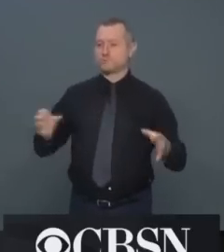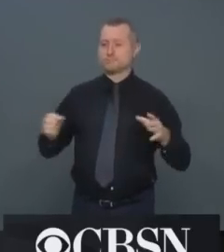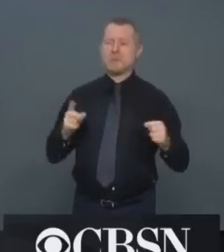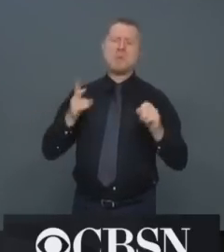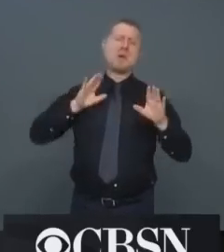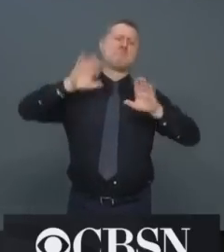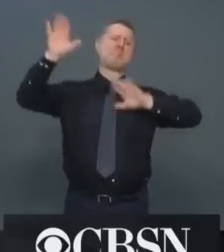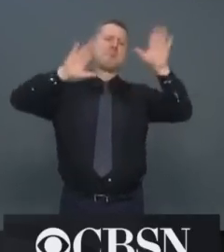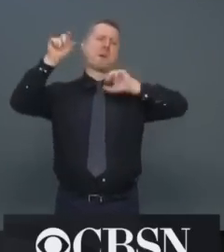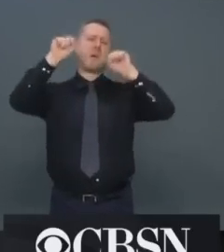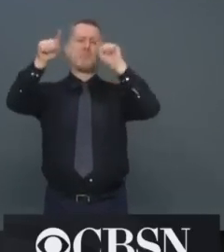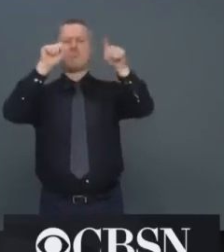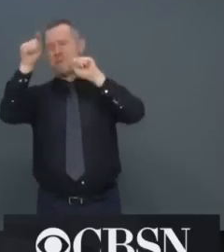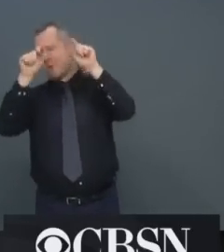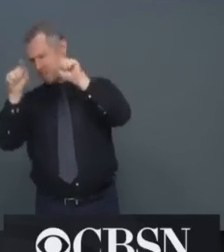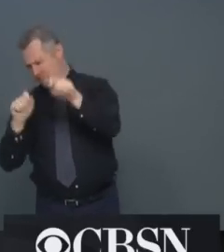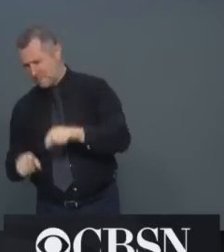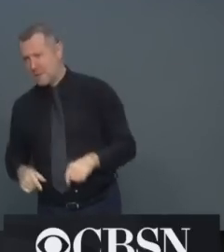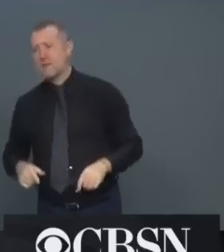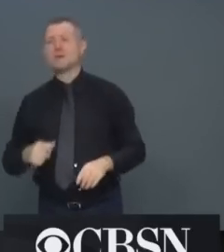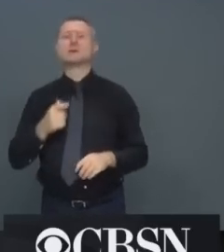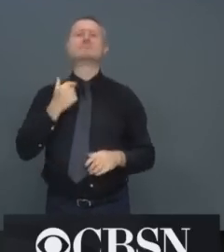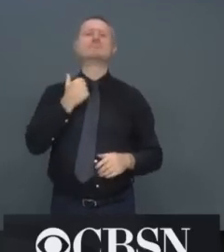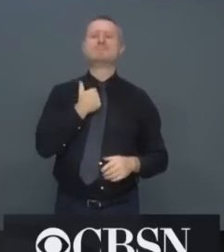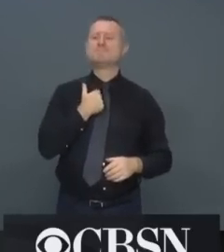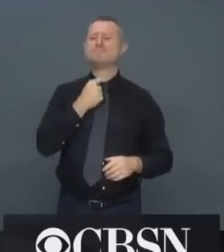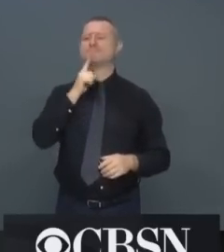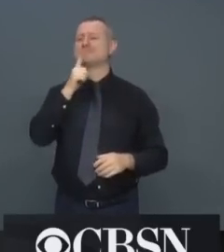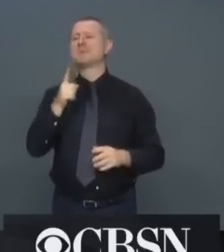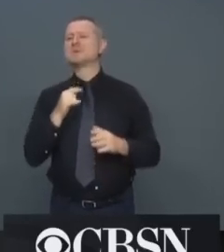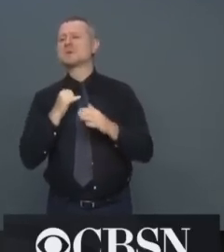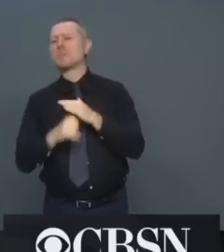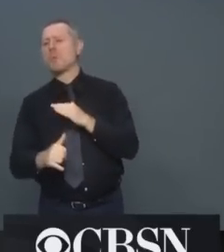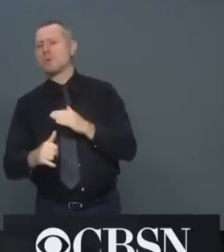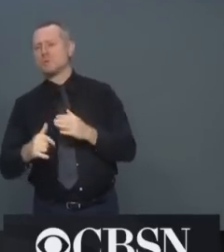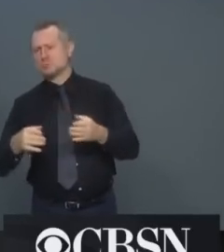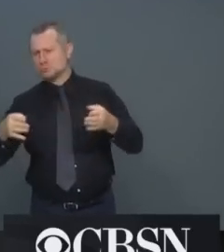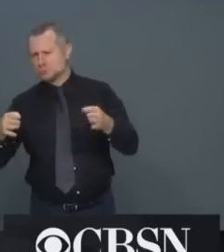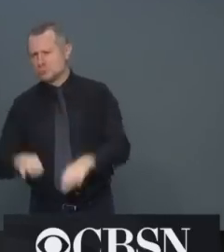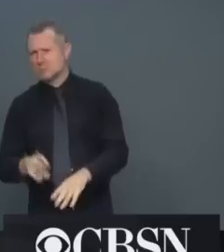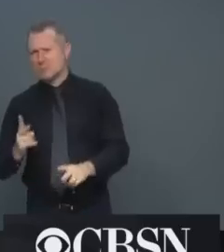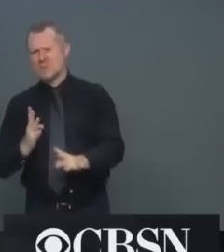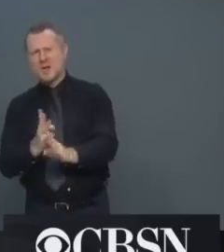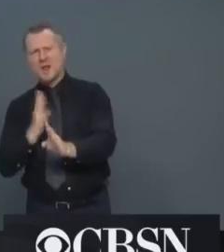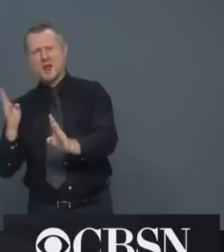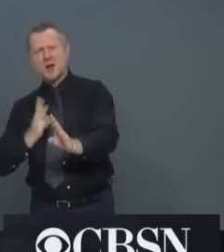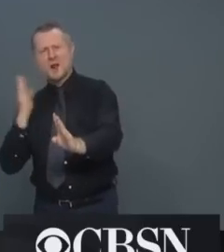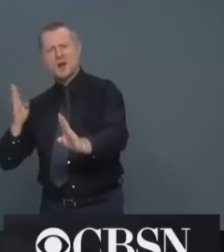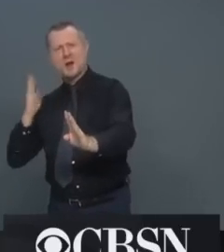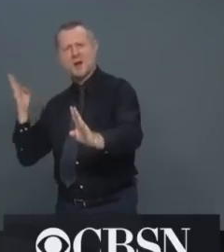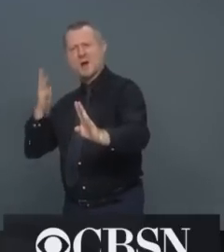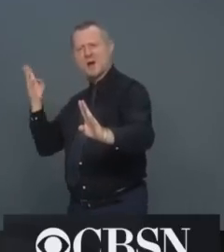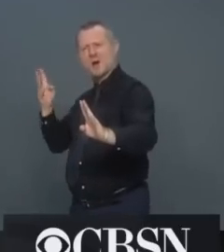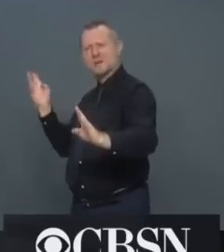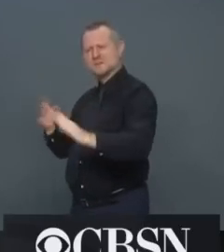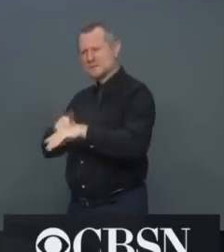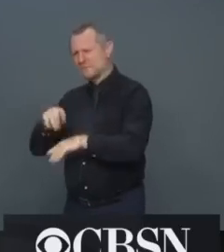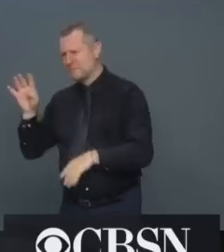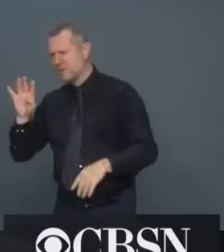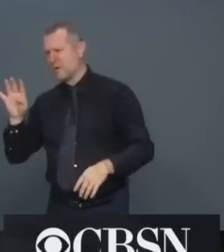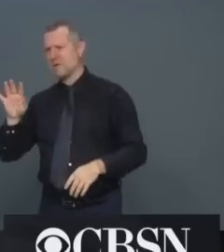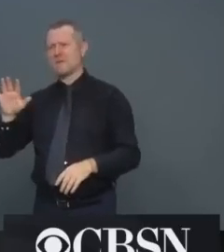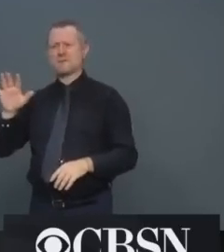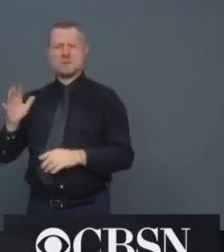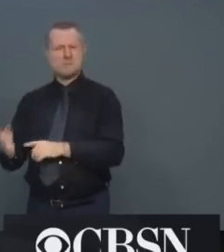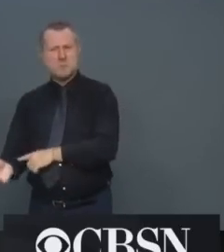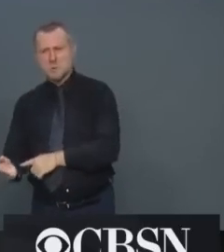reporting last week on the ongoing subway shutdown. You have lines of people outside of stations, 4 o'clock, 4:30 in the morning. Now restaurants are